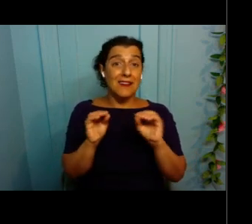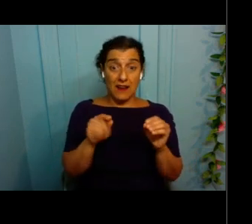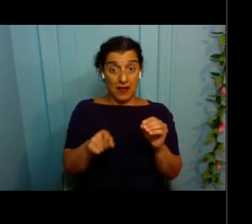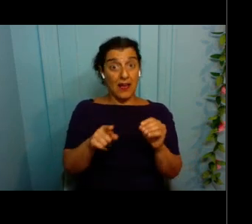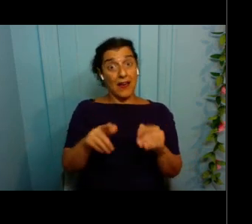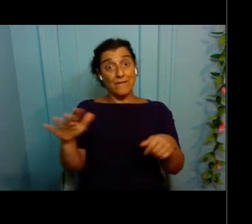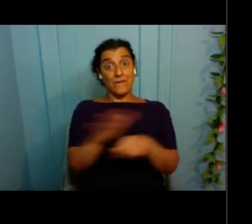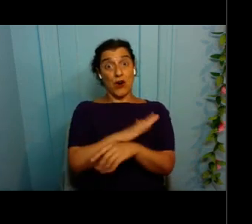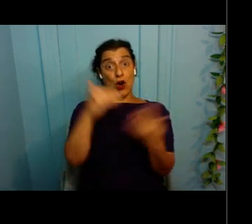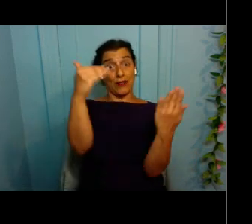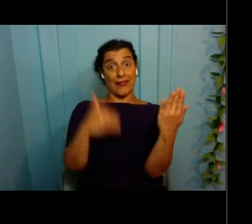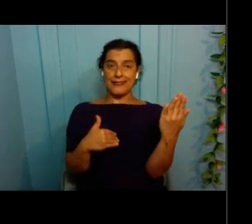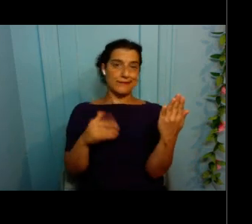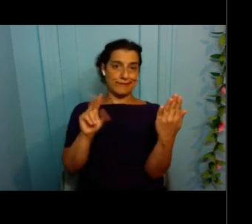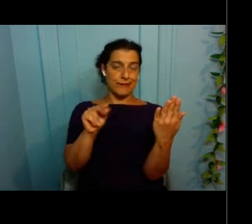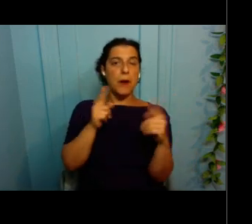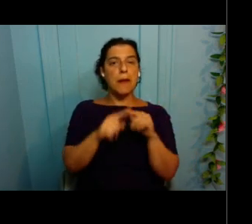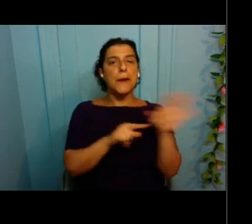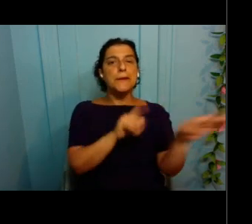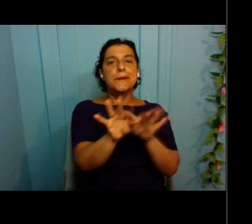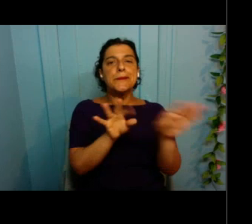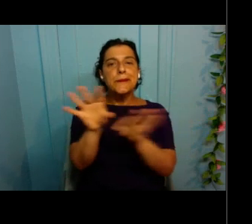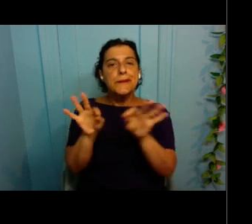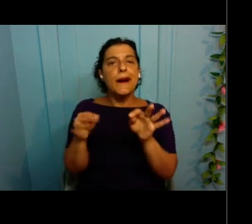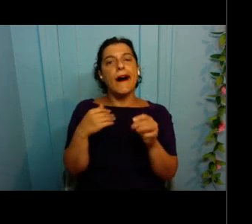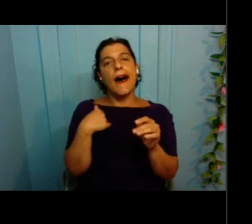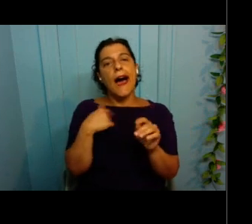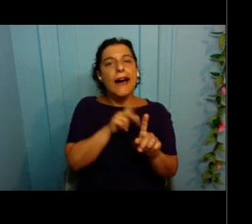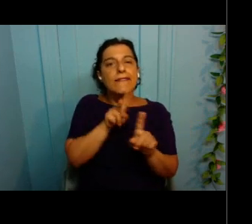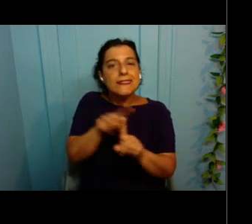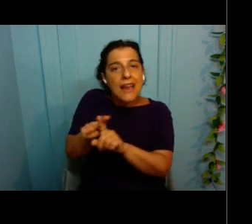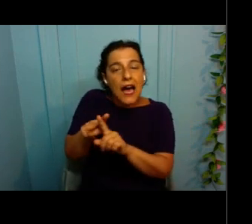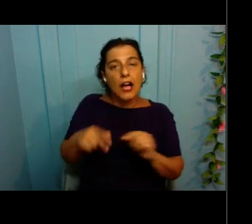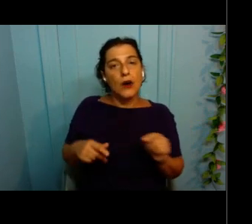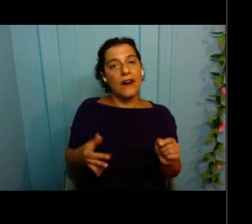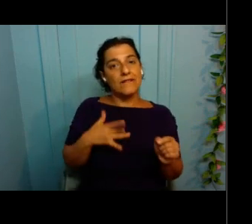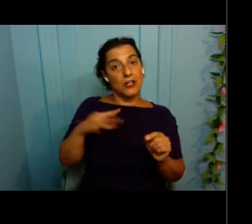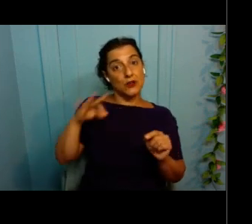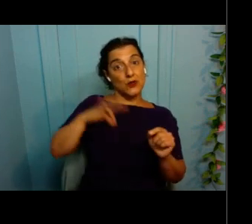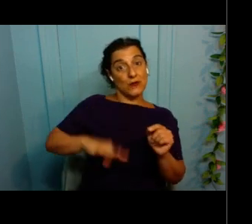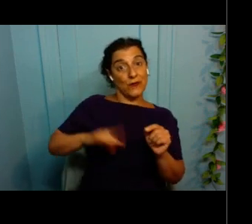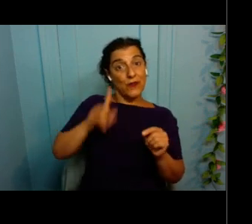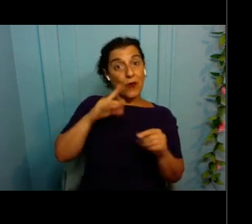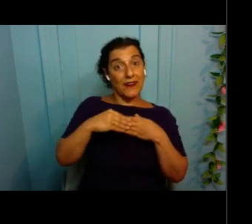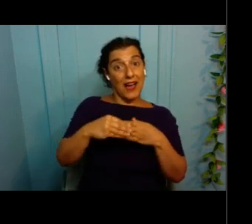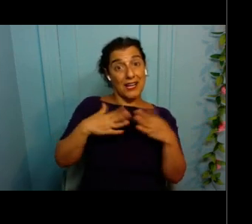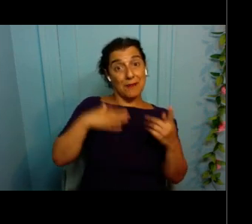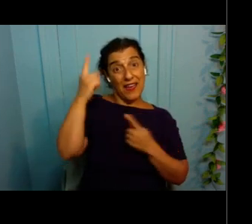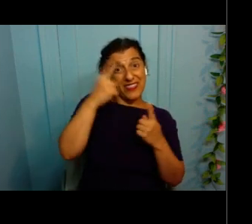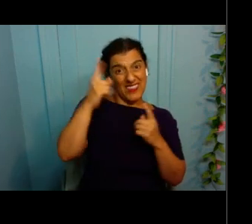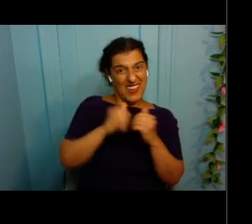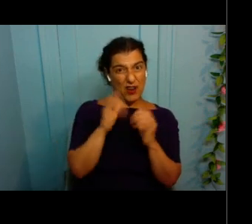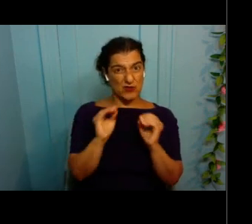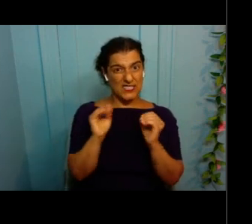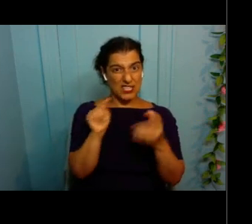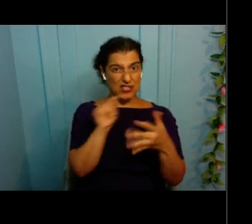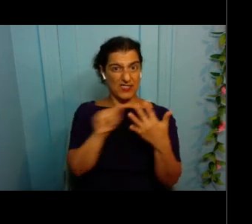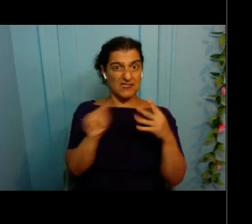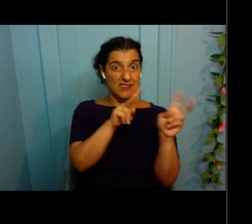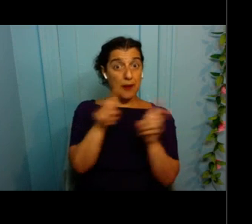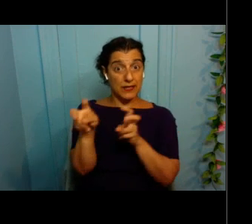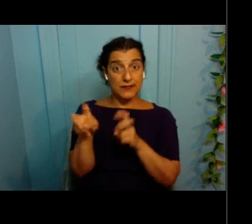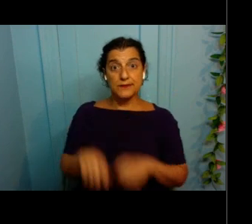are just the types of readings that I've assigned or used or found useful in guiding my thinking around how to teach about this stuff. So